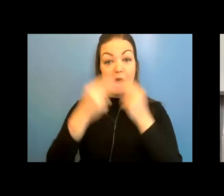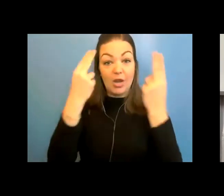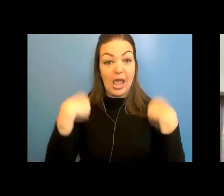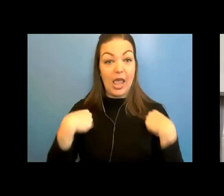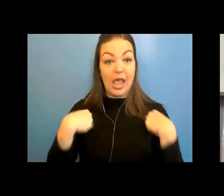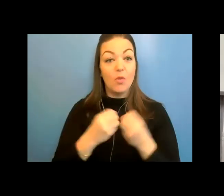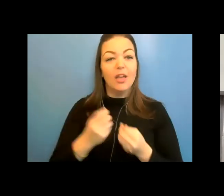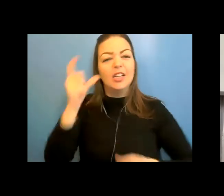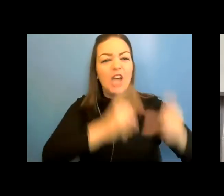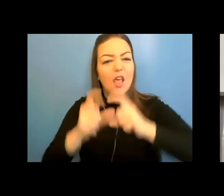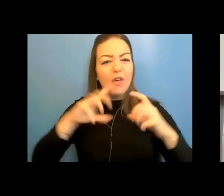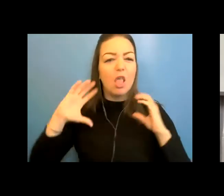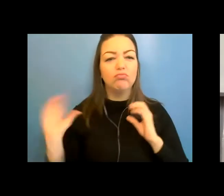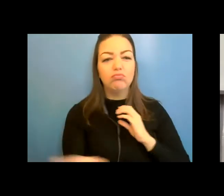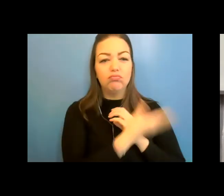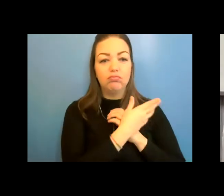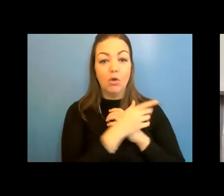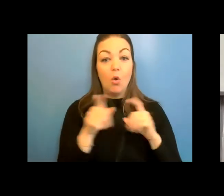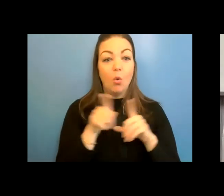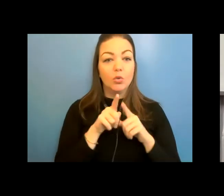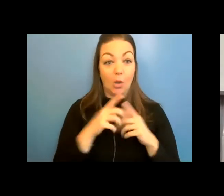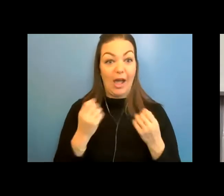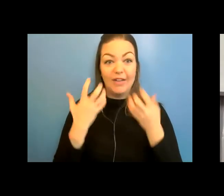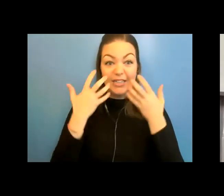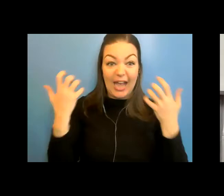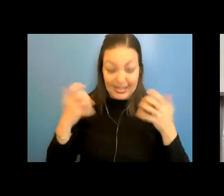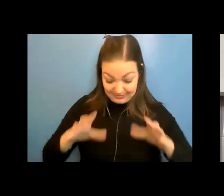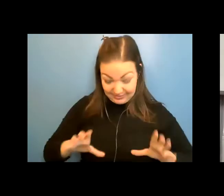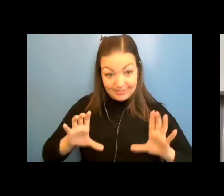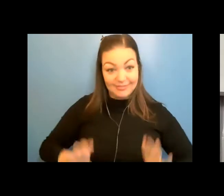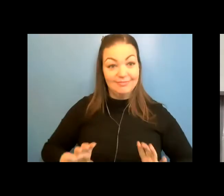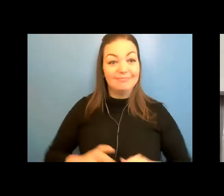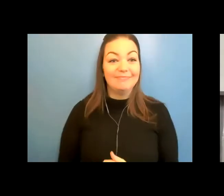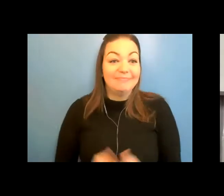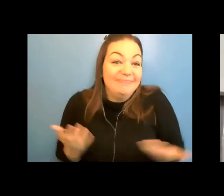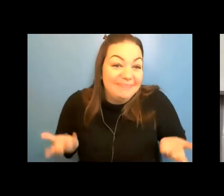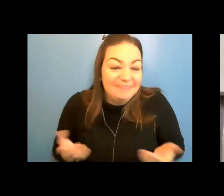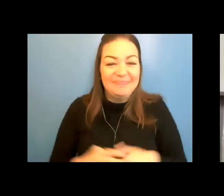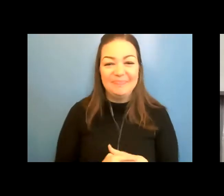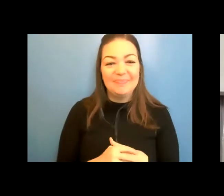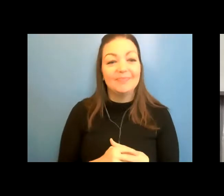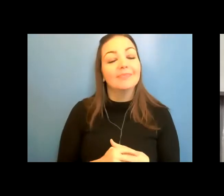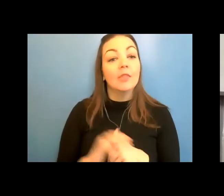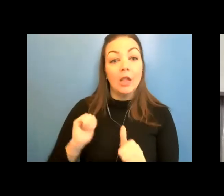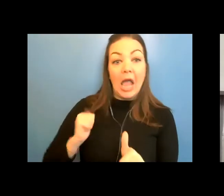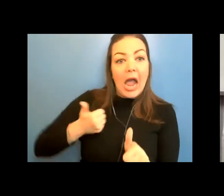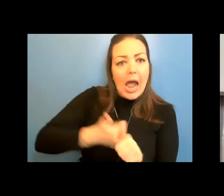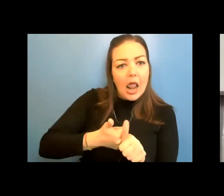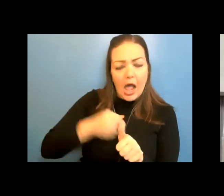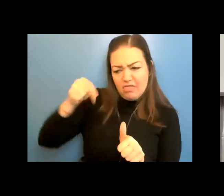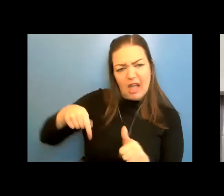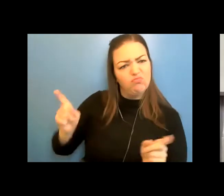neck. And I'm also wearing a cat somewhere below the camera. So the Allies are a network